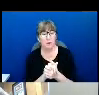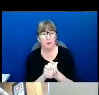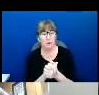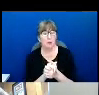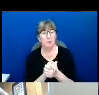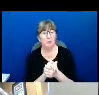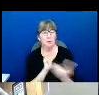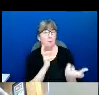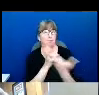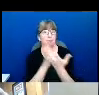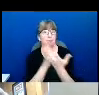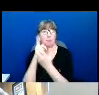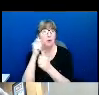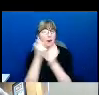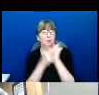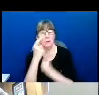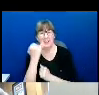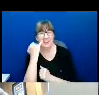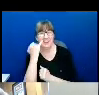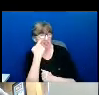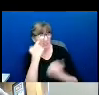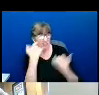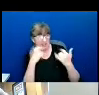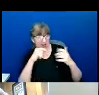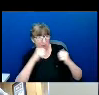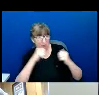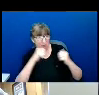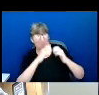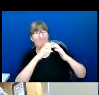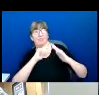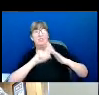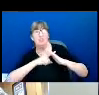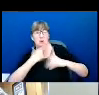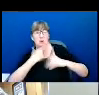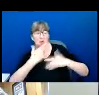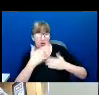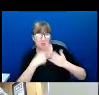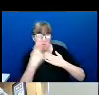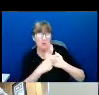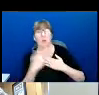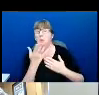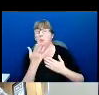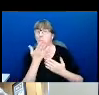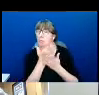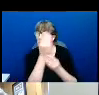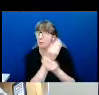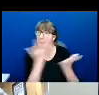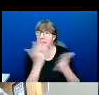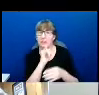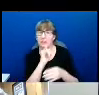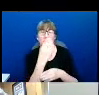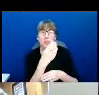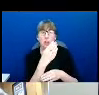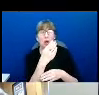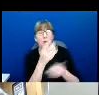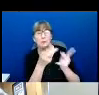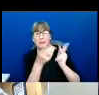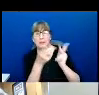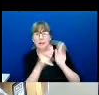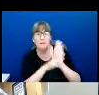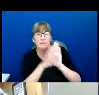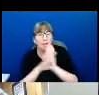just starting a program, we've got good information on how to develop job sites and get the program up and running. Conversely,